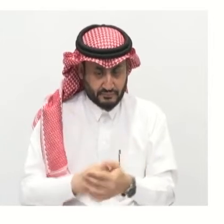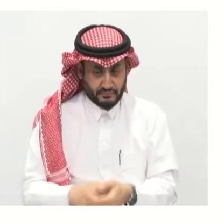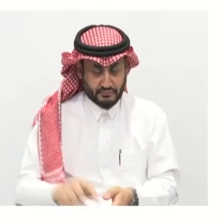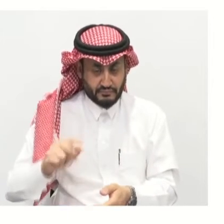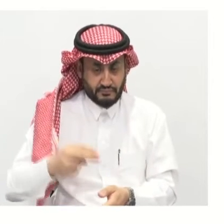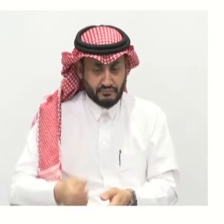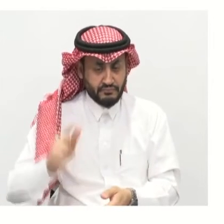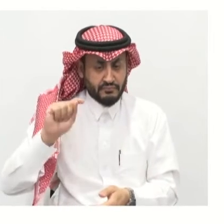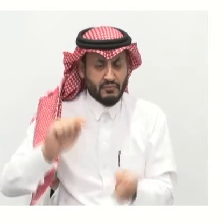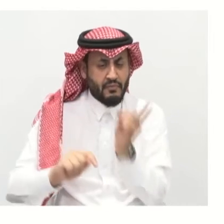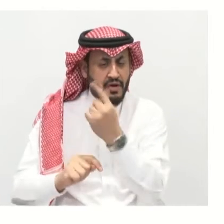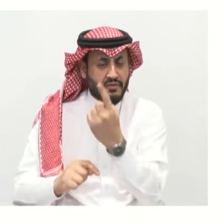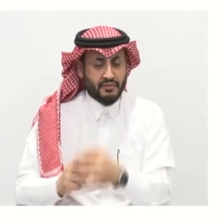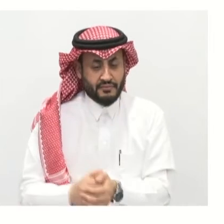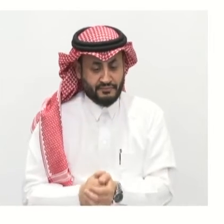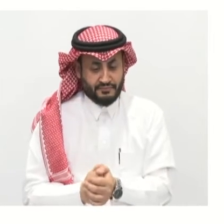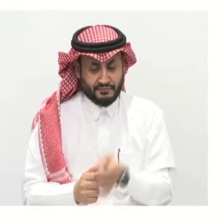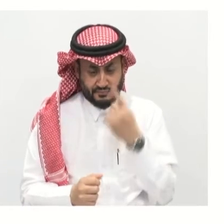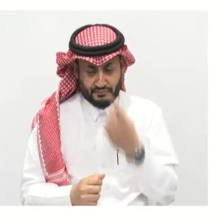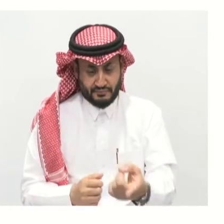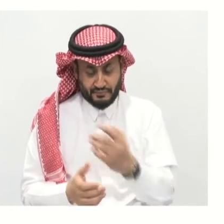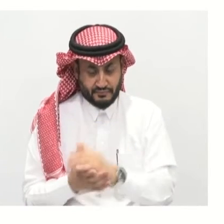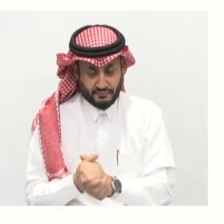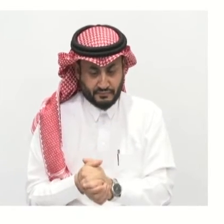and those in each sentence.